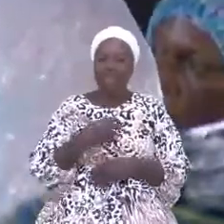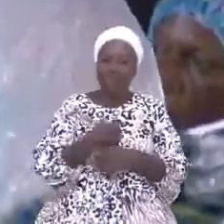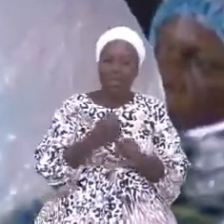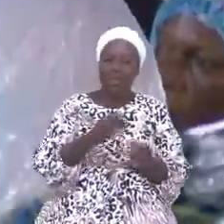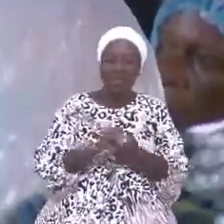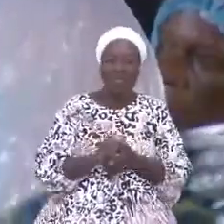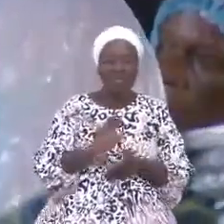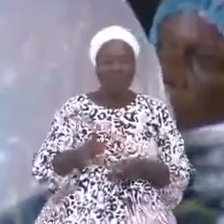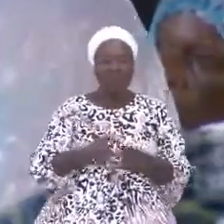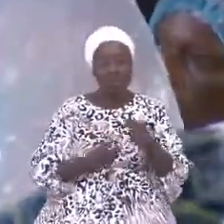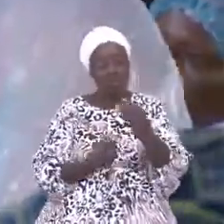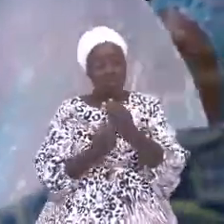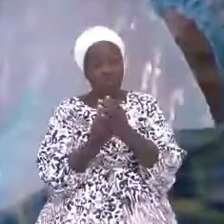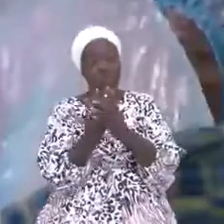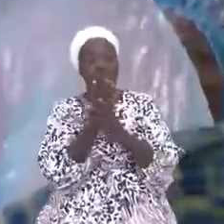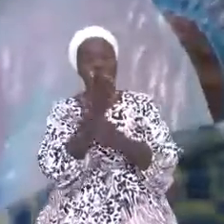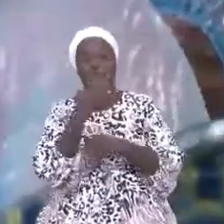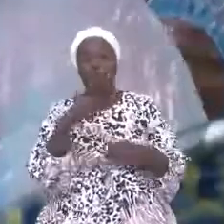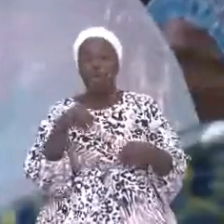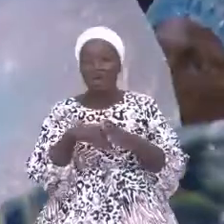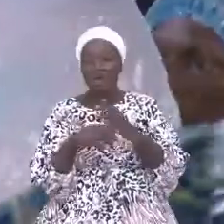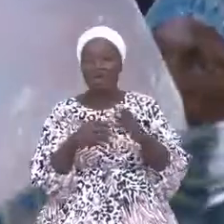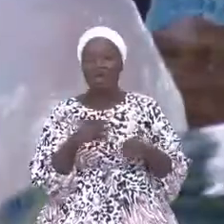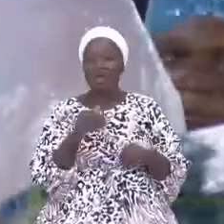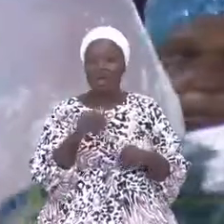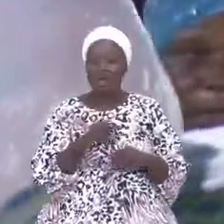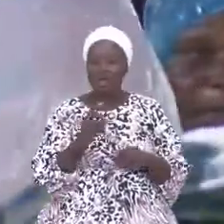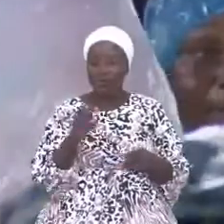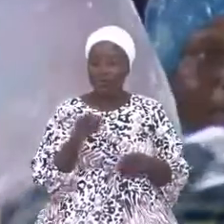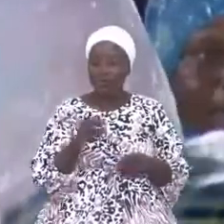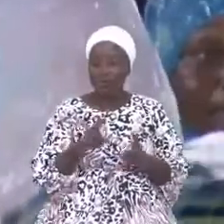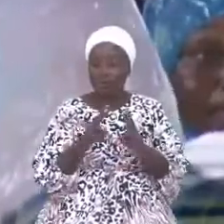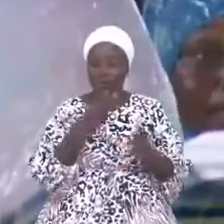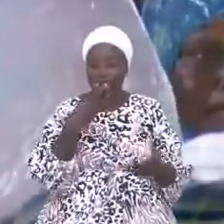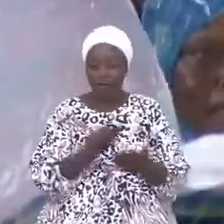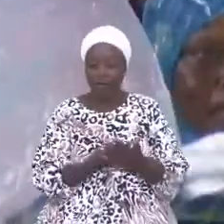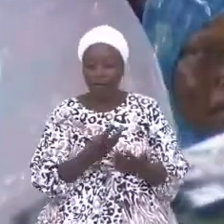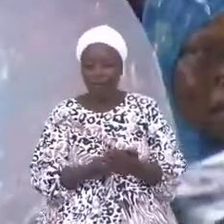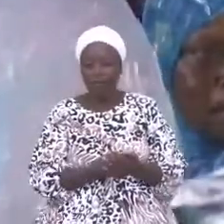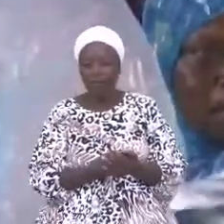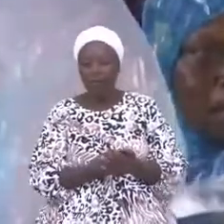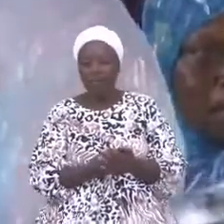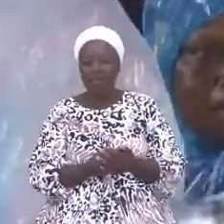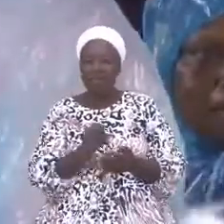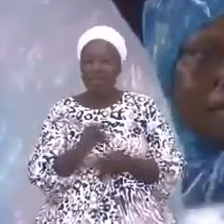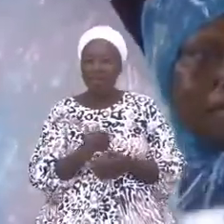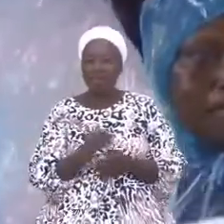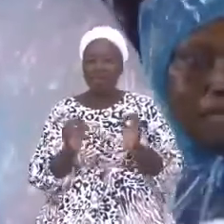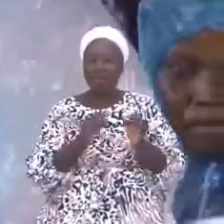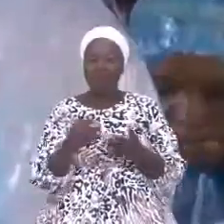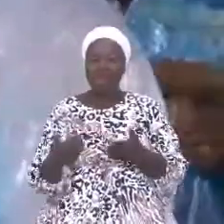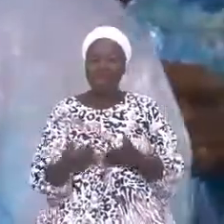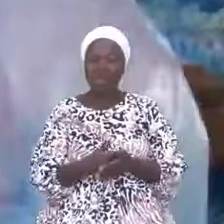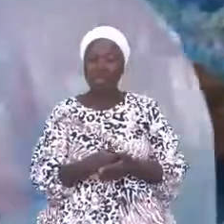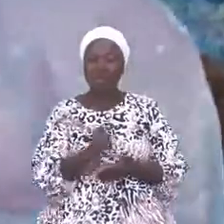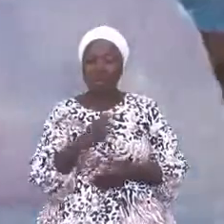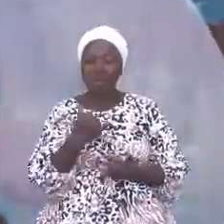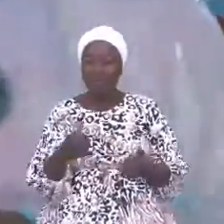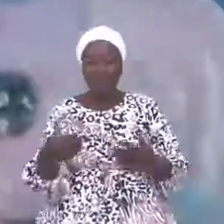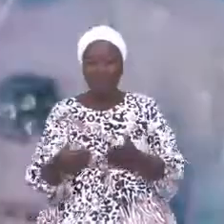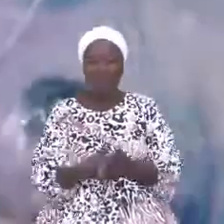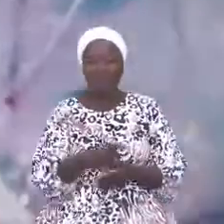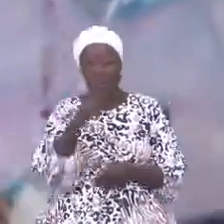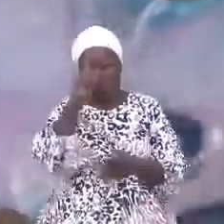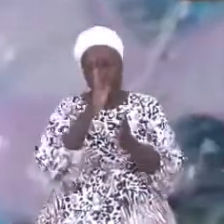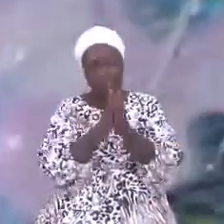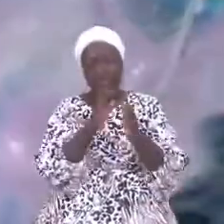this environment, in this world. So likewise, you're a new believer, a child of God now. That's why we are